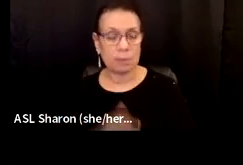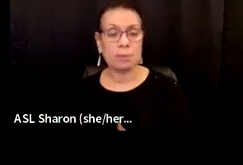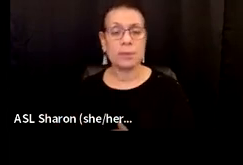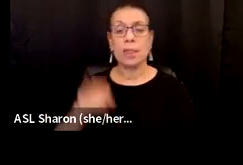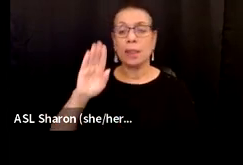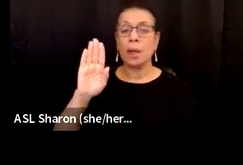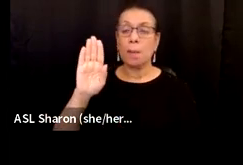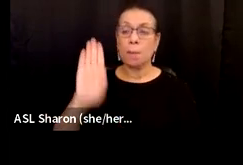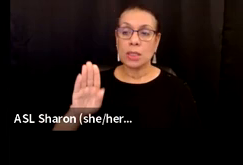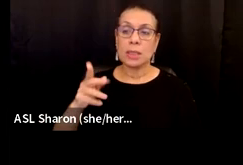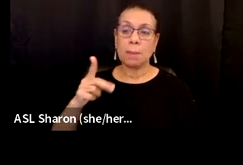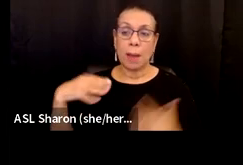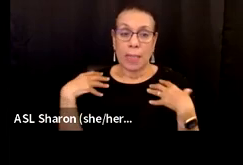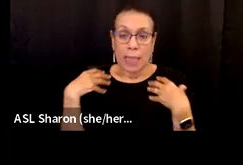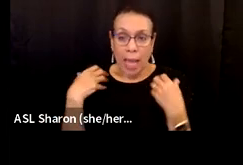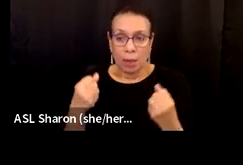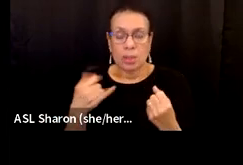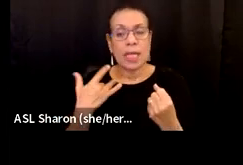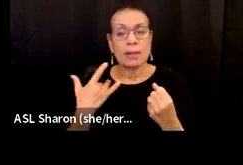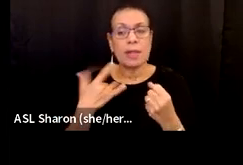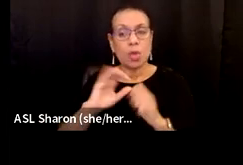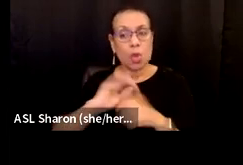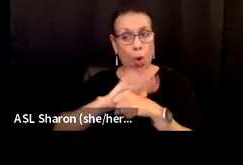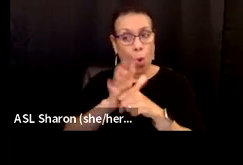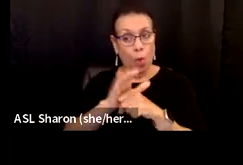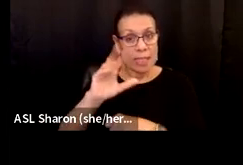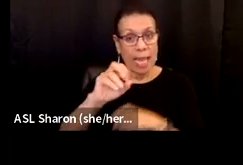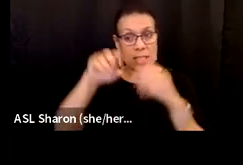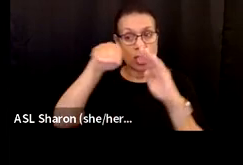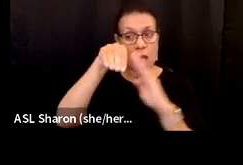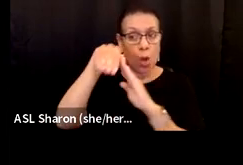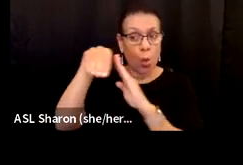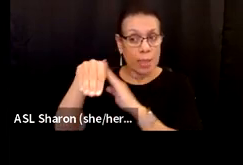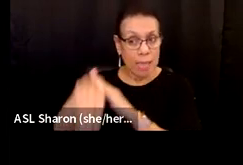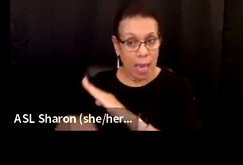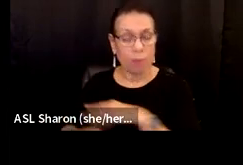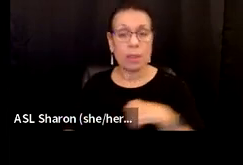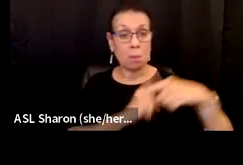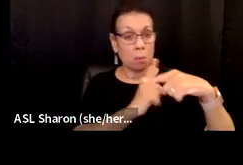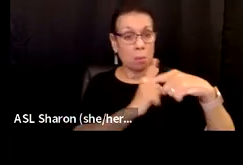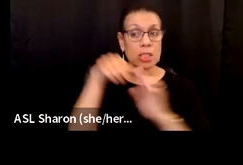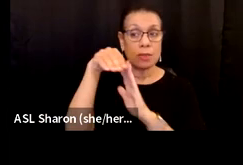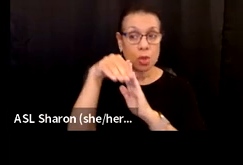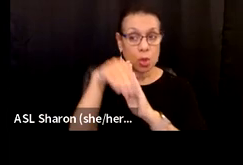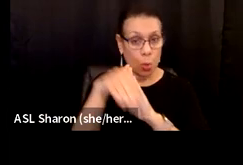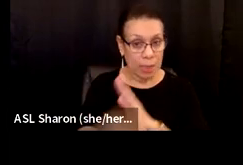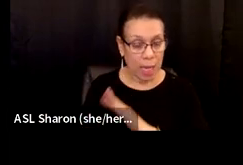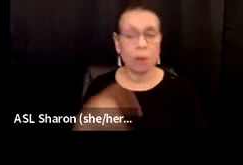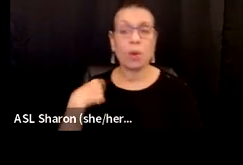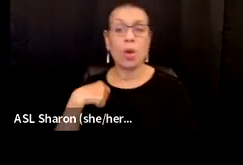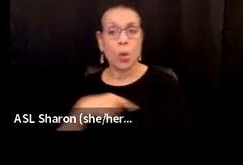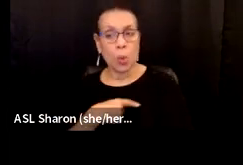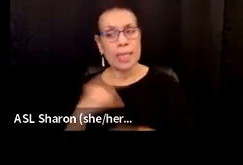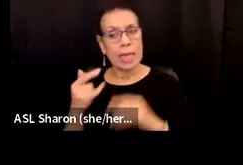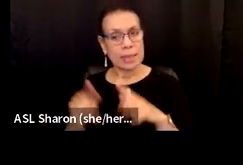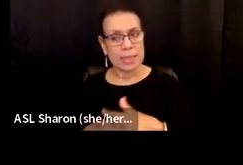commission is still reporting a decline in covid19 cases and test positivity rates and we have been able to resume